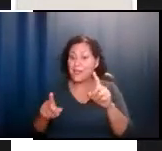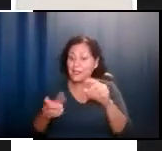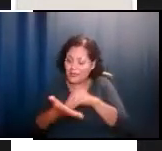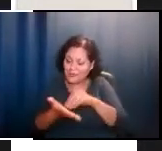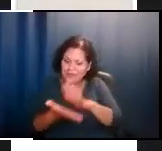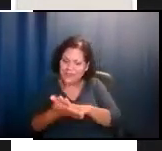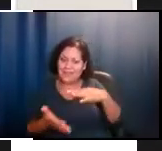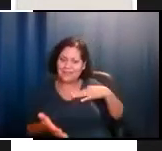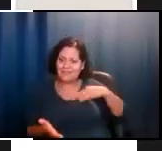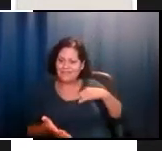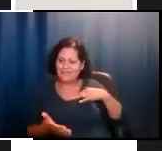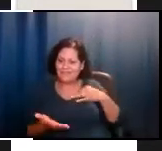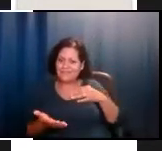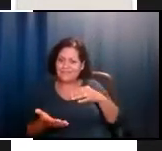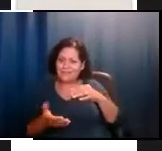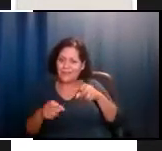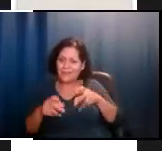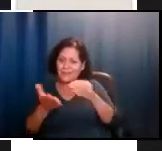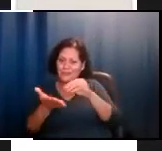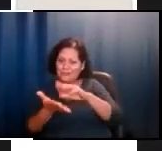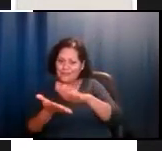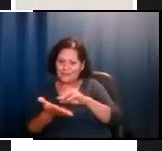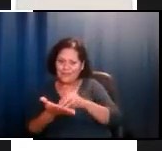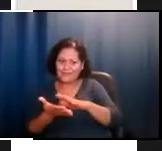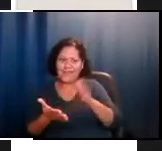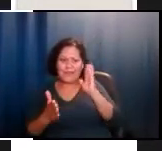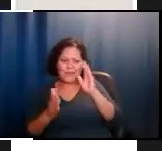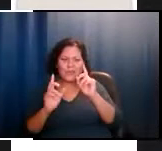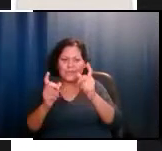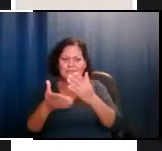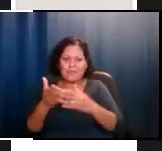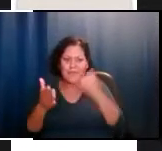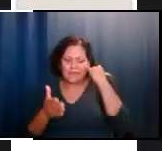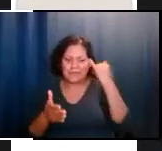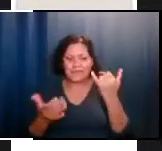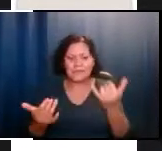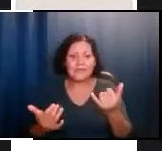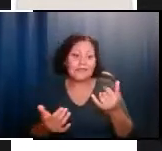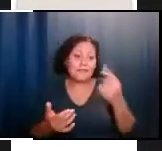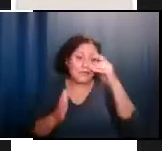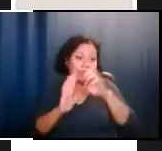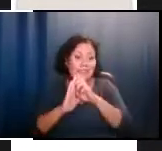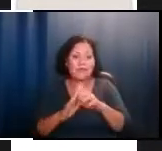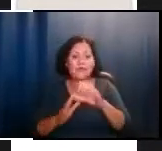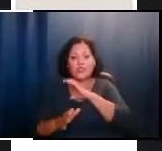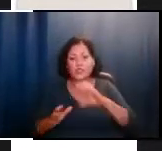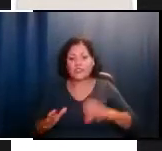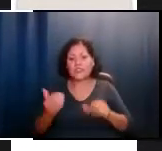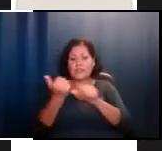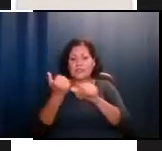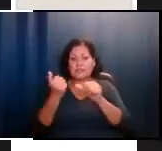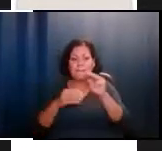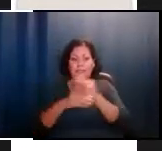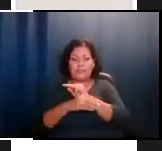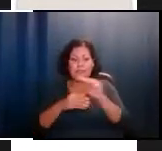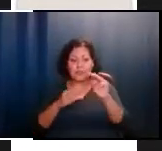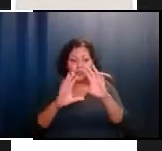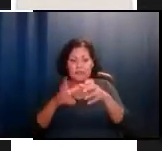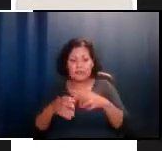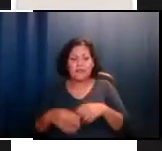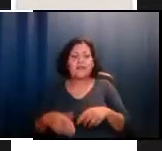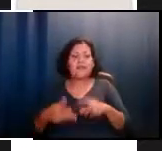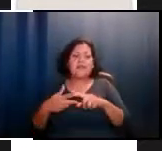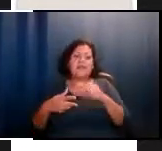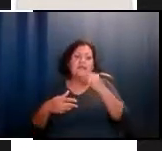some volunteer ideas in just a moment right here. Christian Assistance Ministry, food